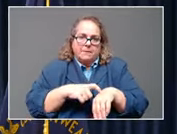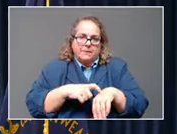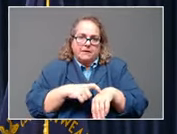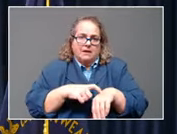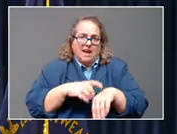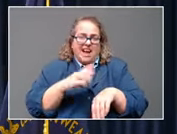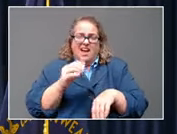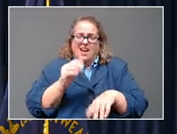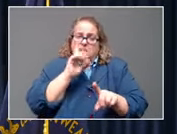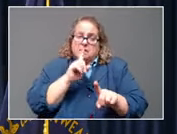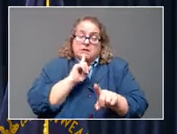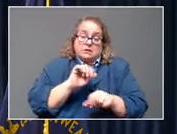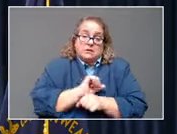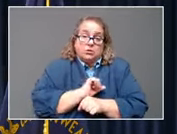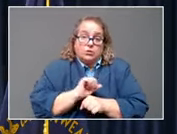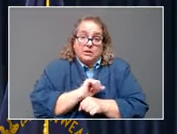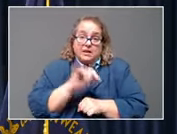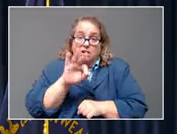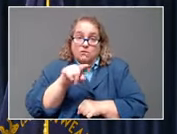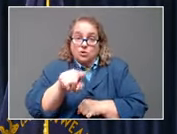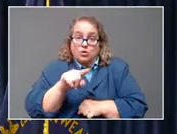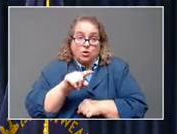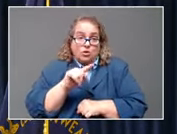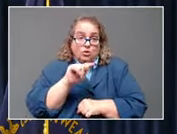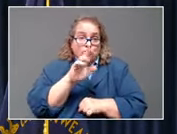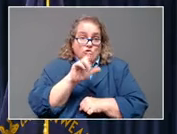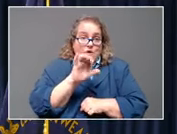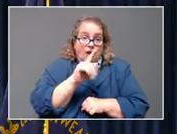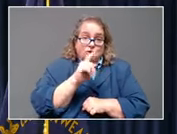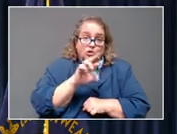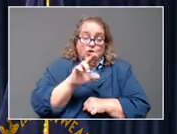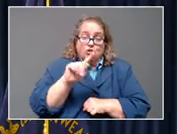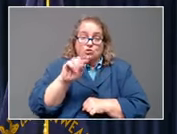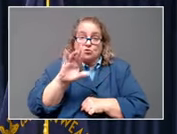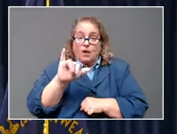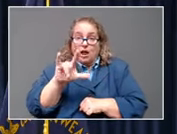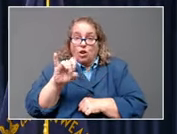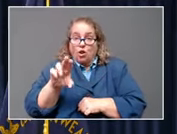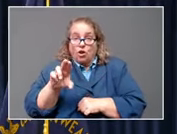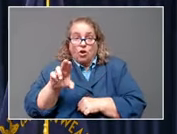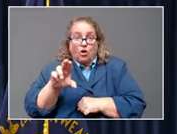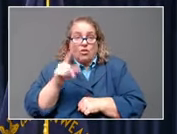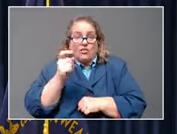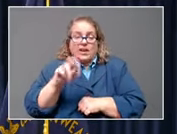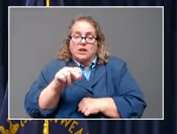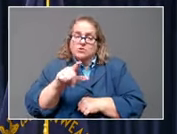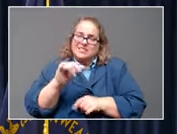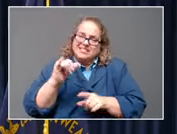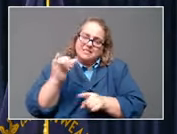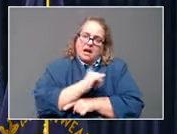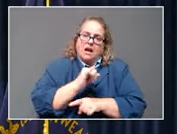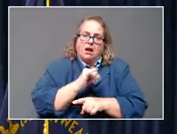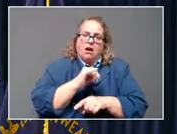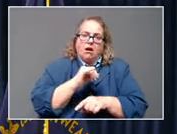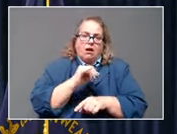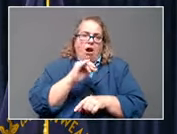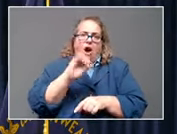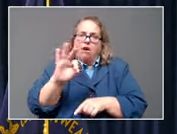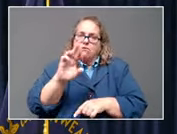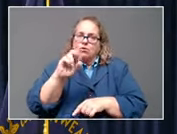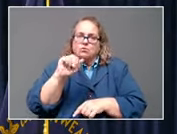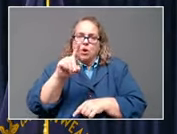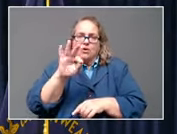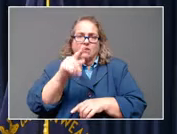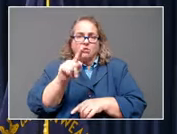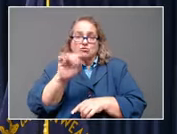you are a tractor trailer, why don't you stay off the road during that period of time so we don't have some of these